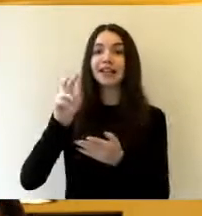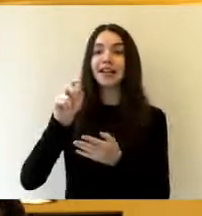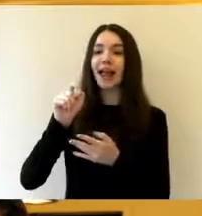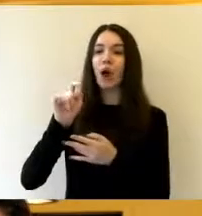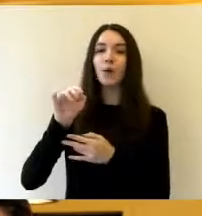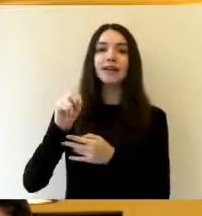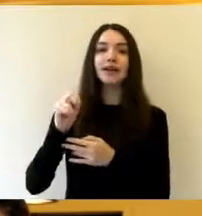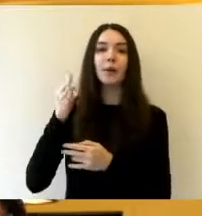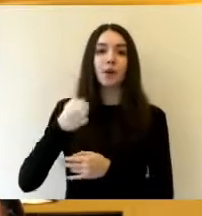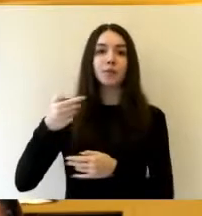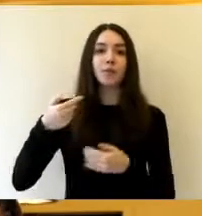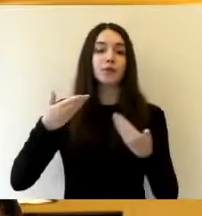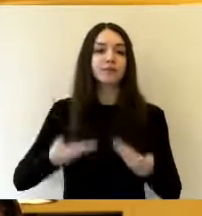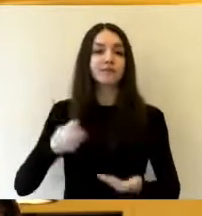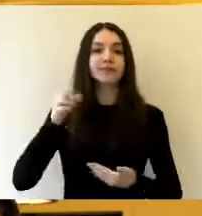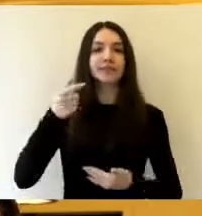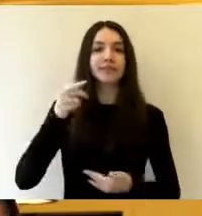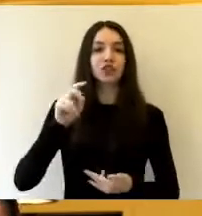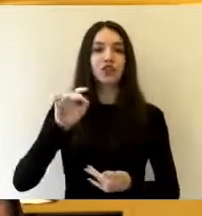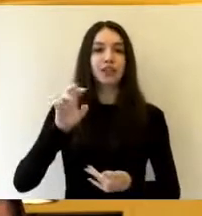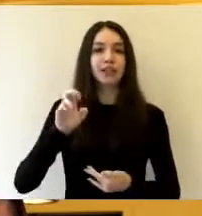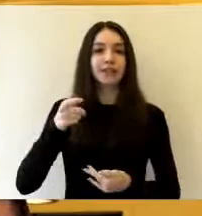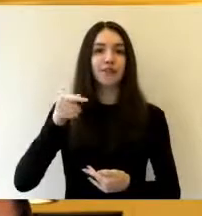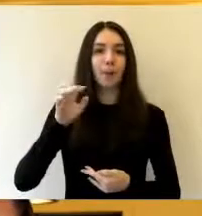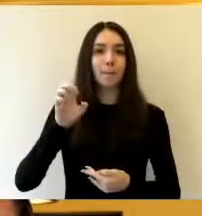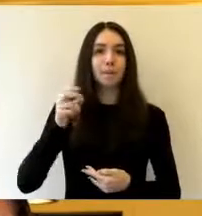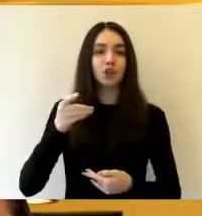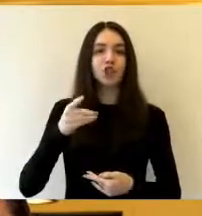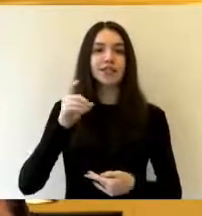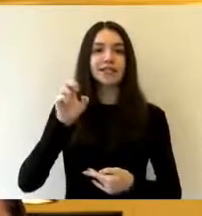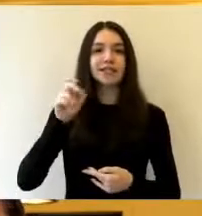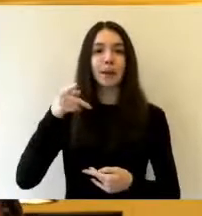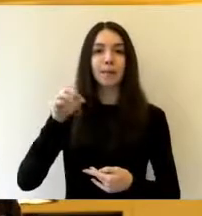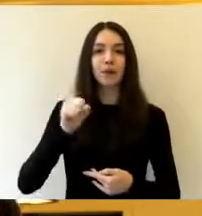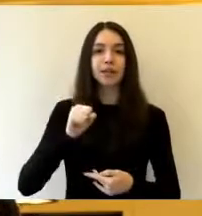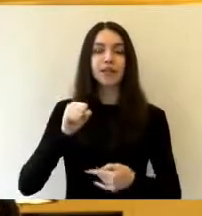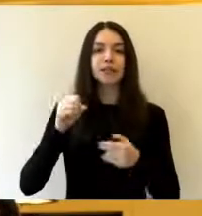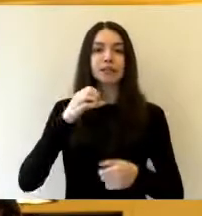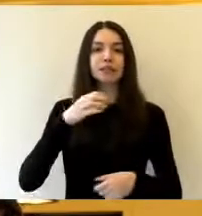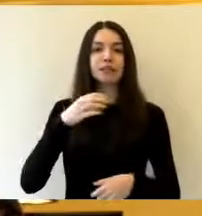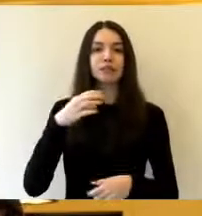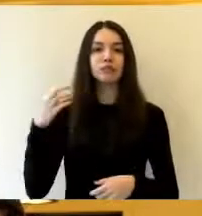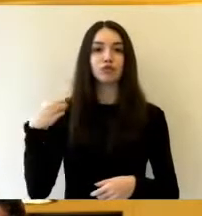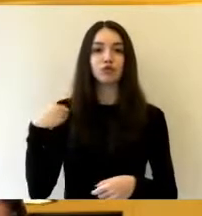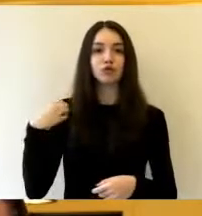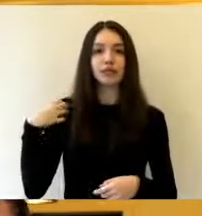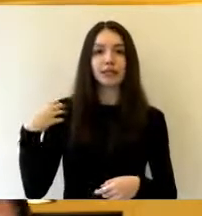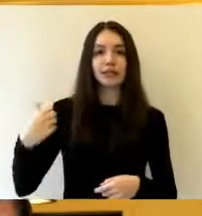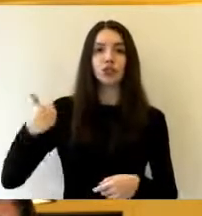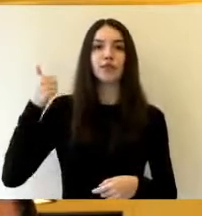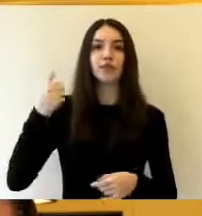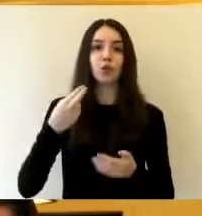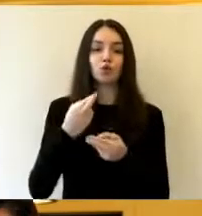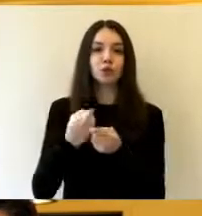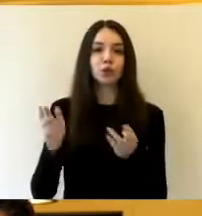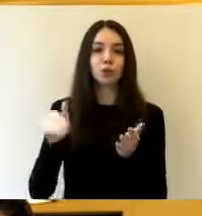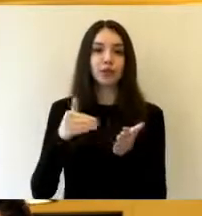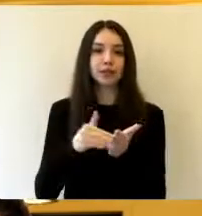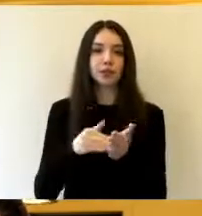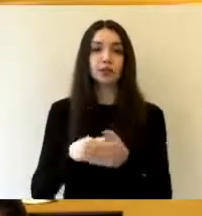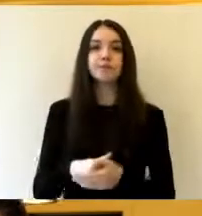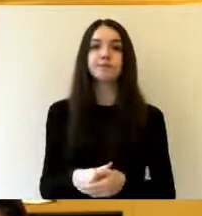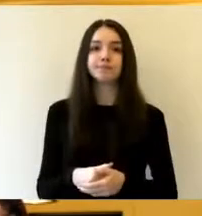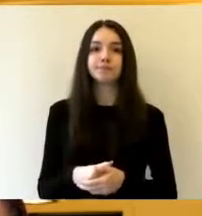I'm Janice Purchase, Deputy Chief of the Central Library and the Maryland State Library Resource Center. On behalf of our Best and